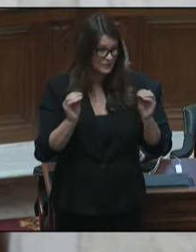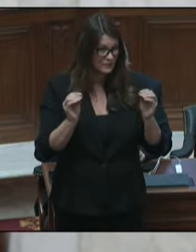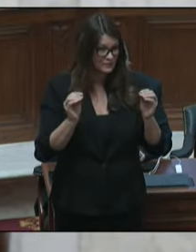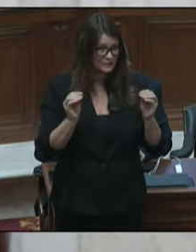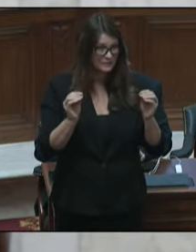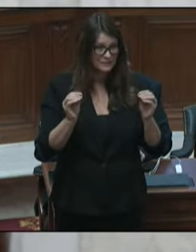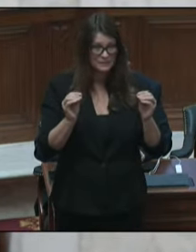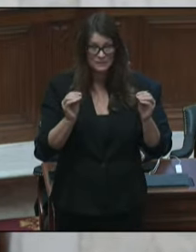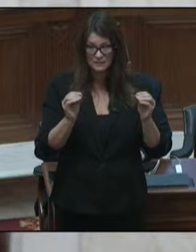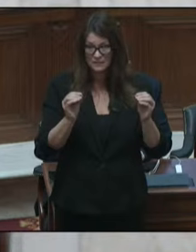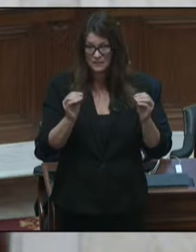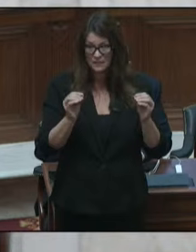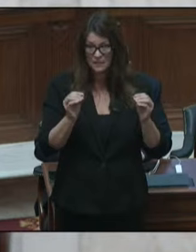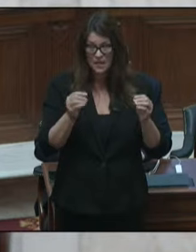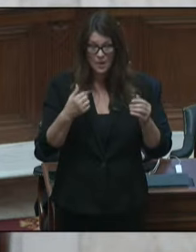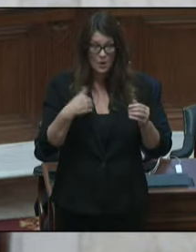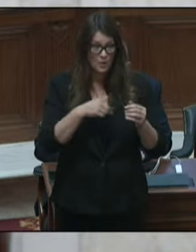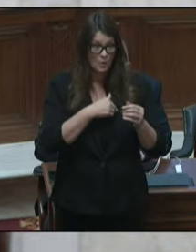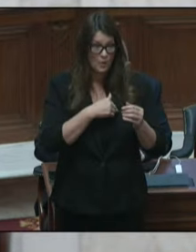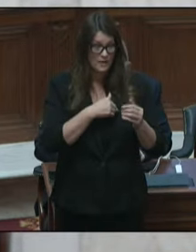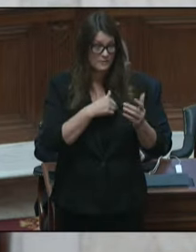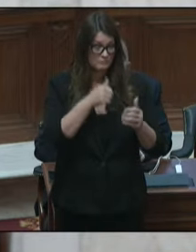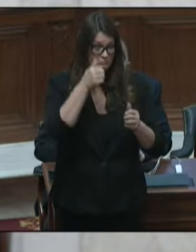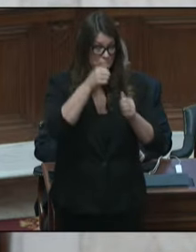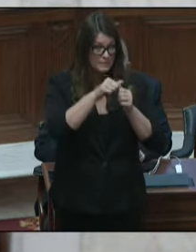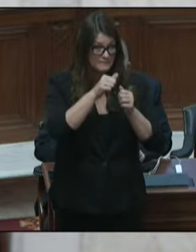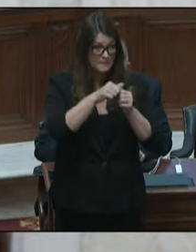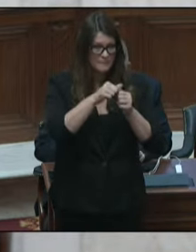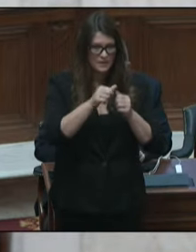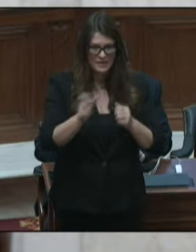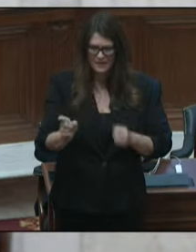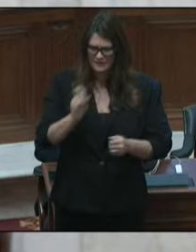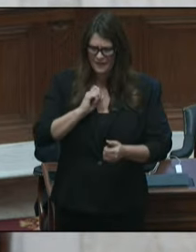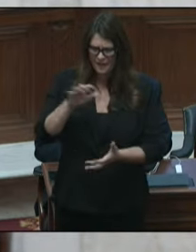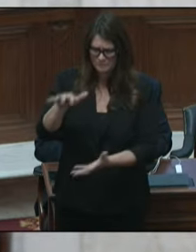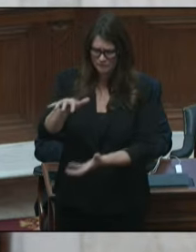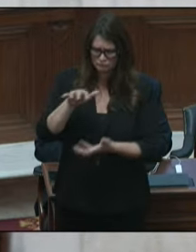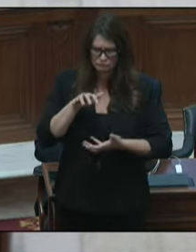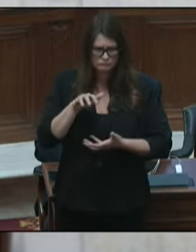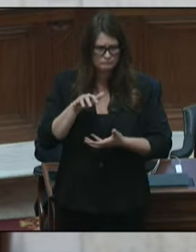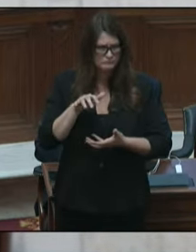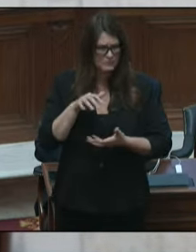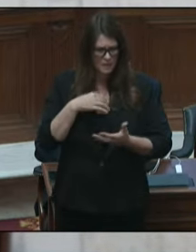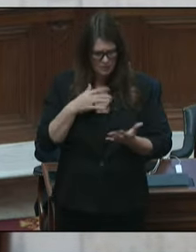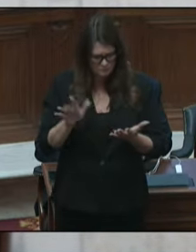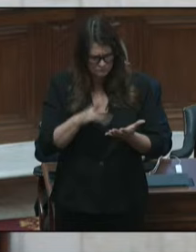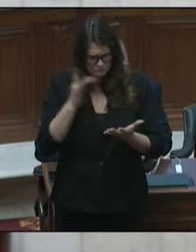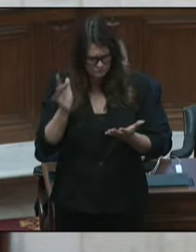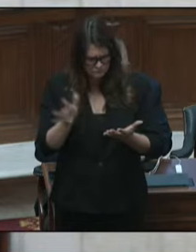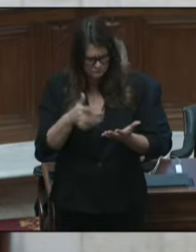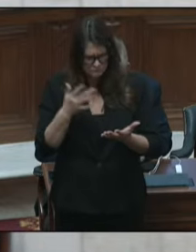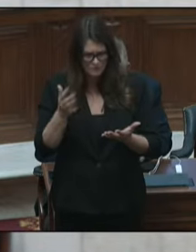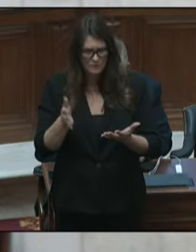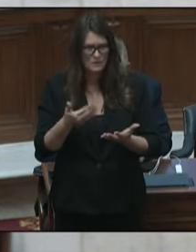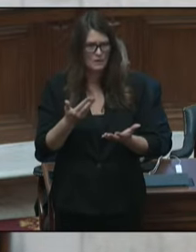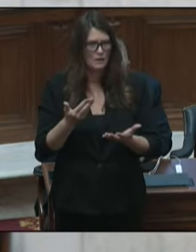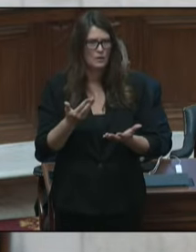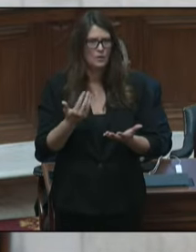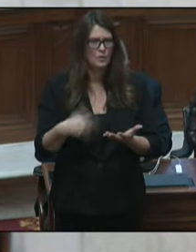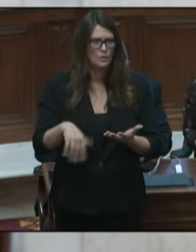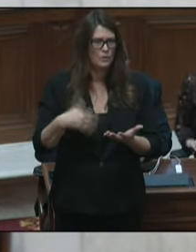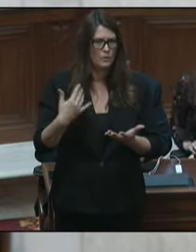In all honesty, remember when they gave me the books the first go round and we looked, for gosh sakes a